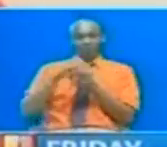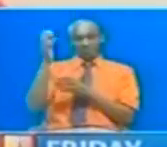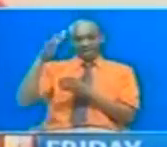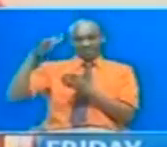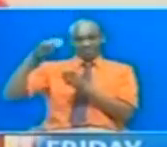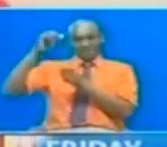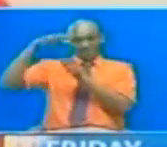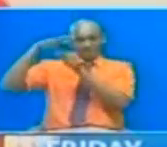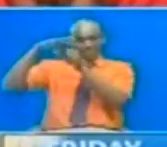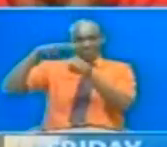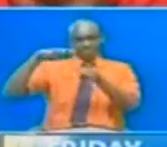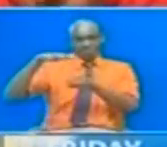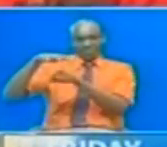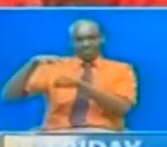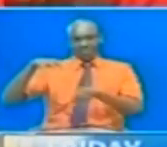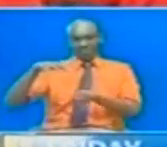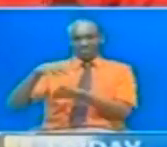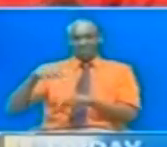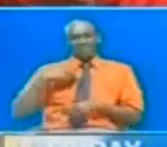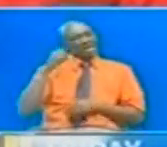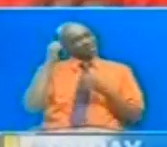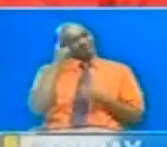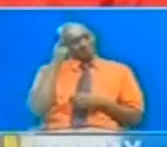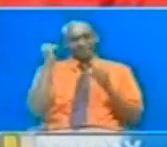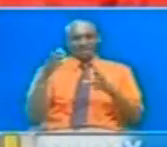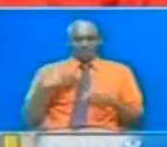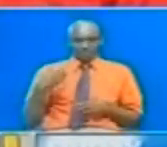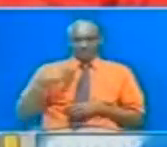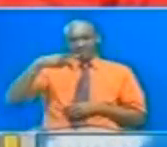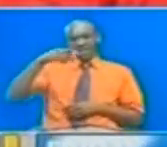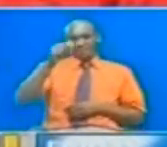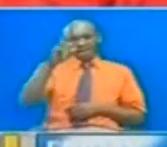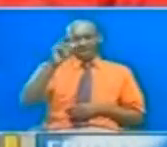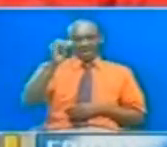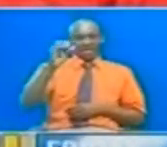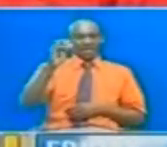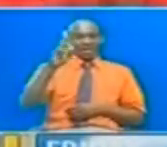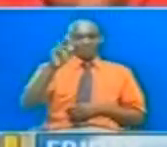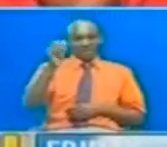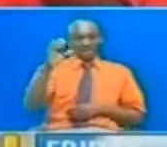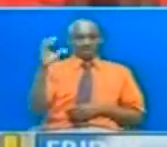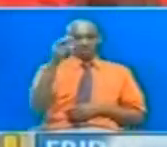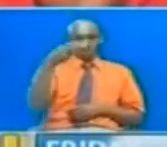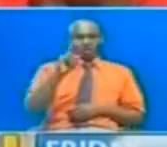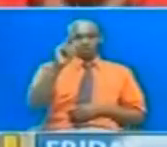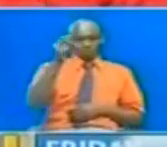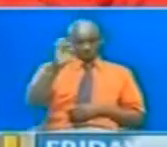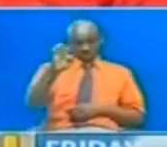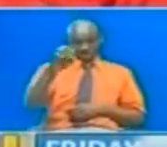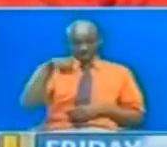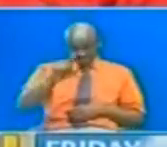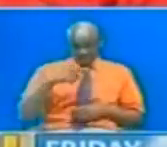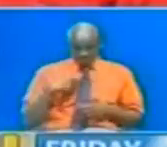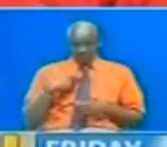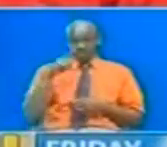plane? Yeah. I remembered many people say parachute. The way yes. the lady, she told me she's called Lucia, not